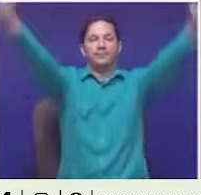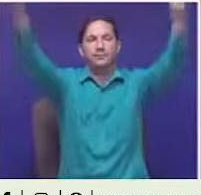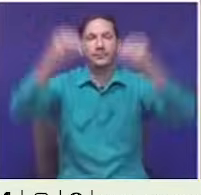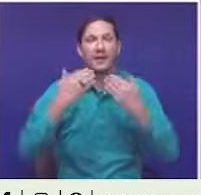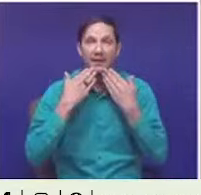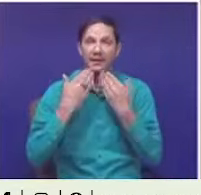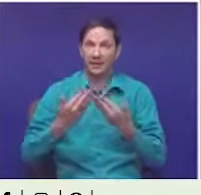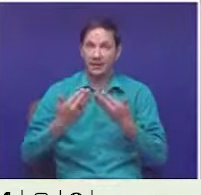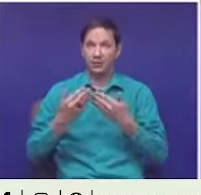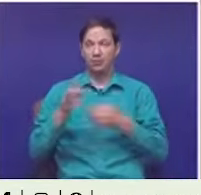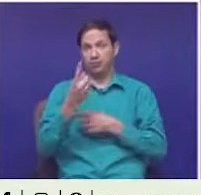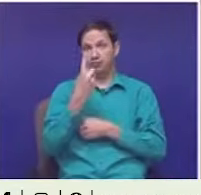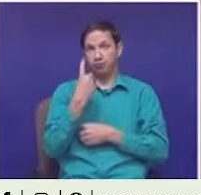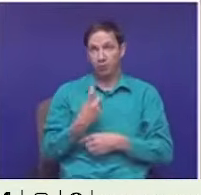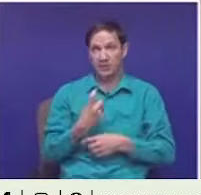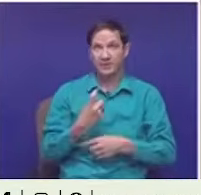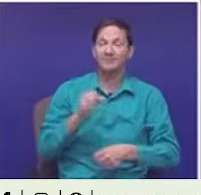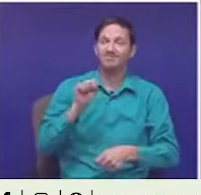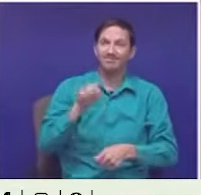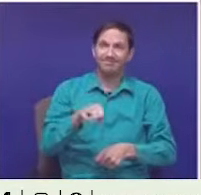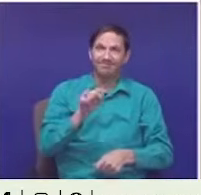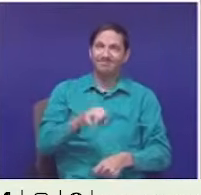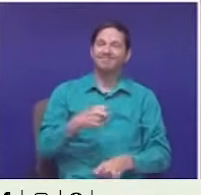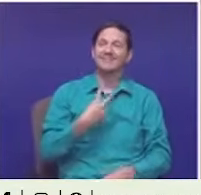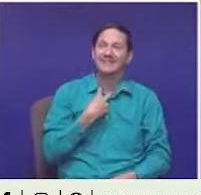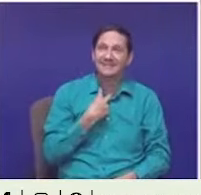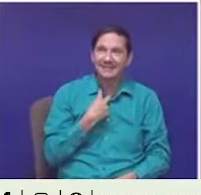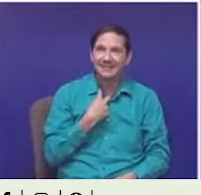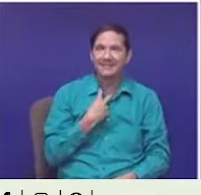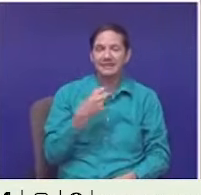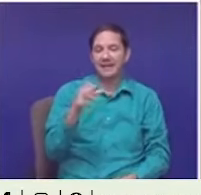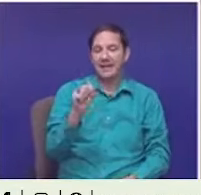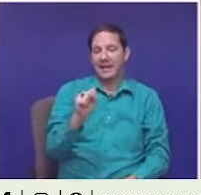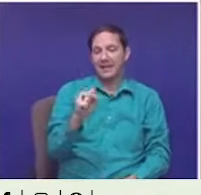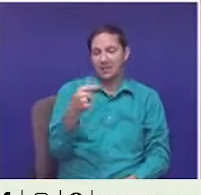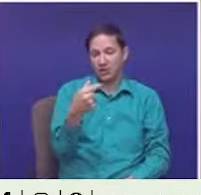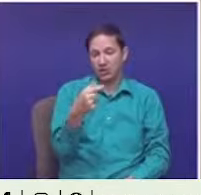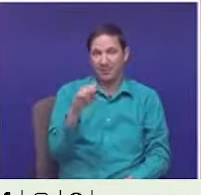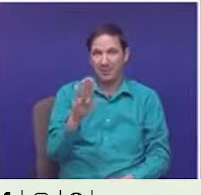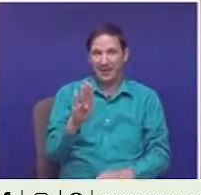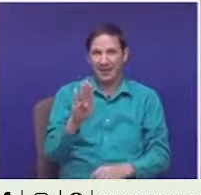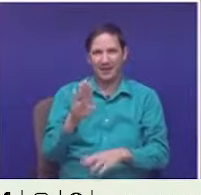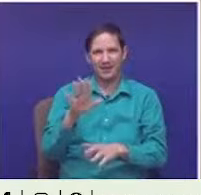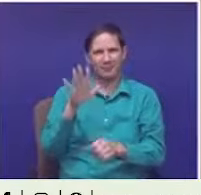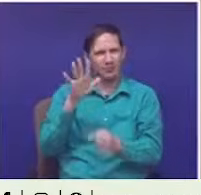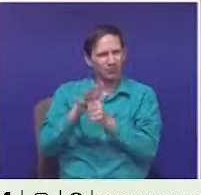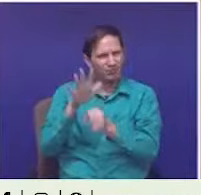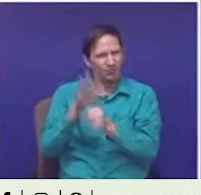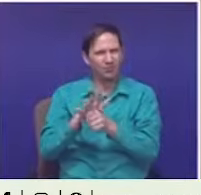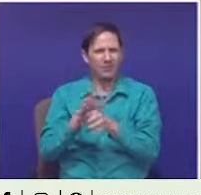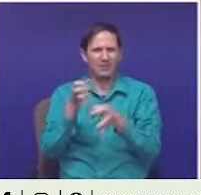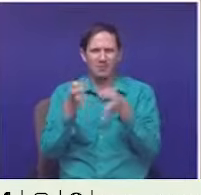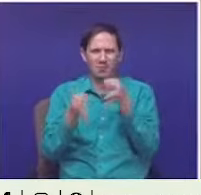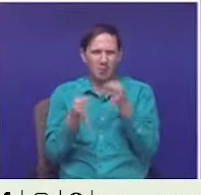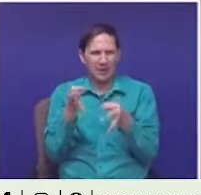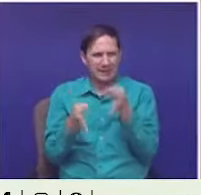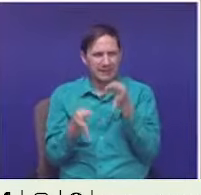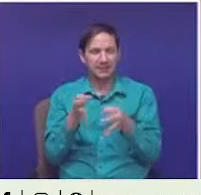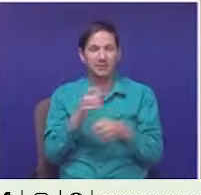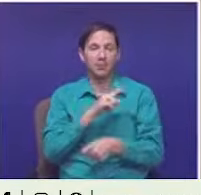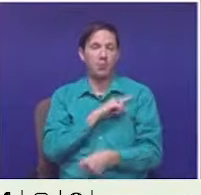unfortunate where SGBs are overly politicized, because the SGB is one of the